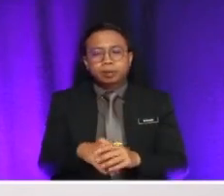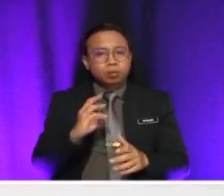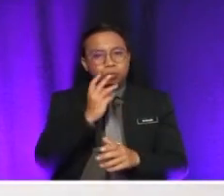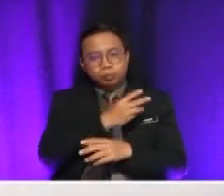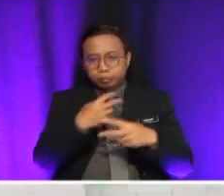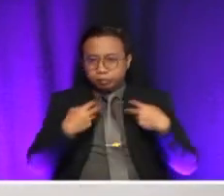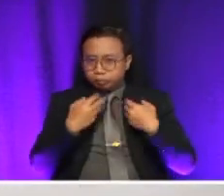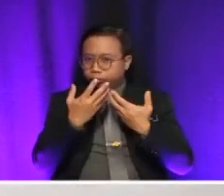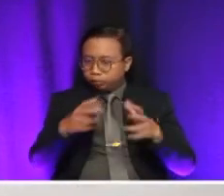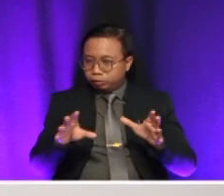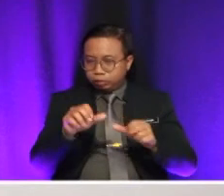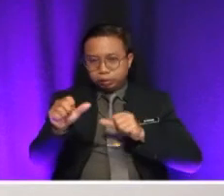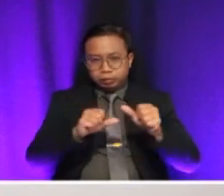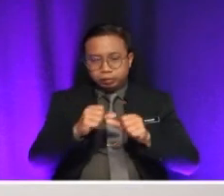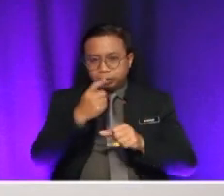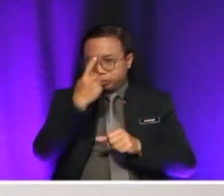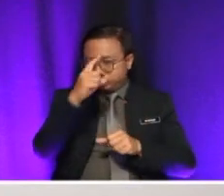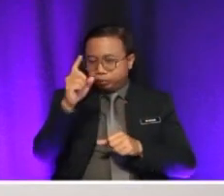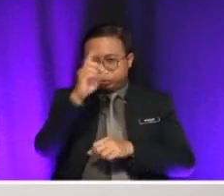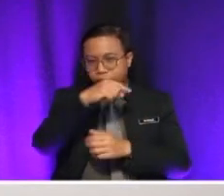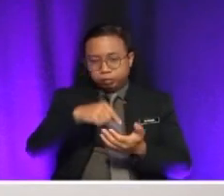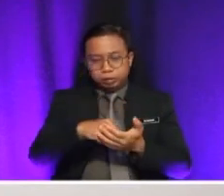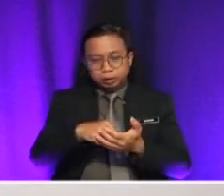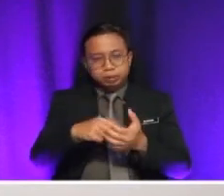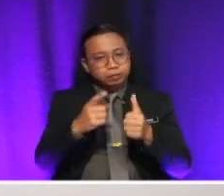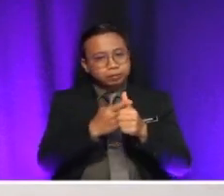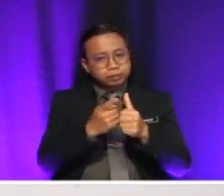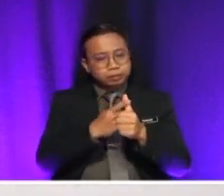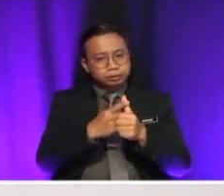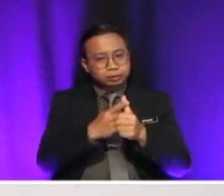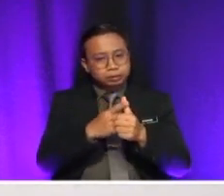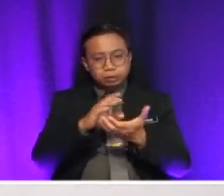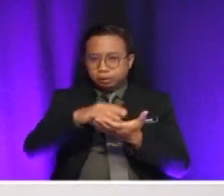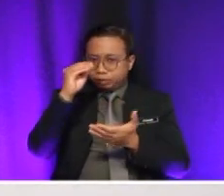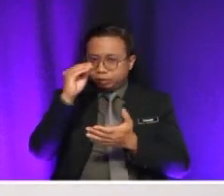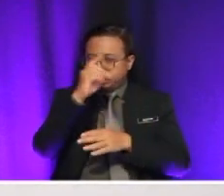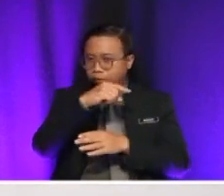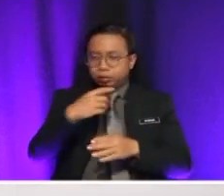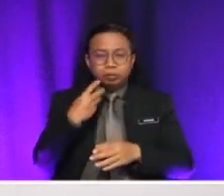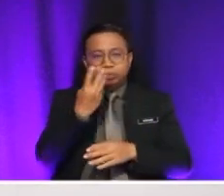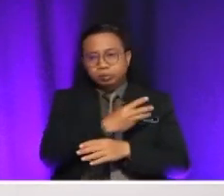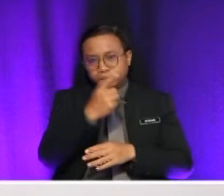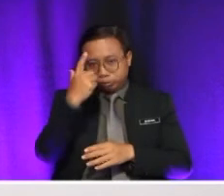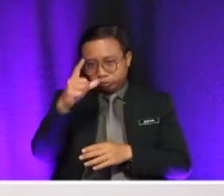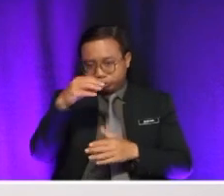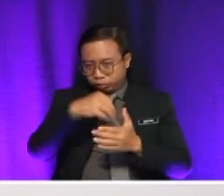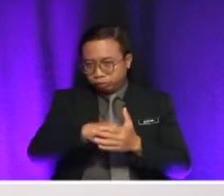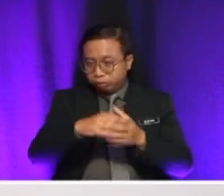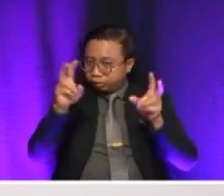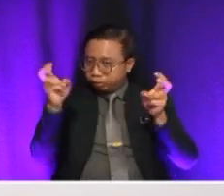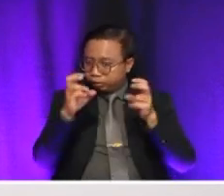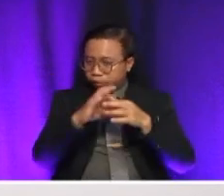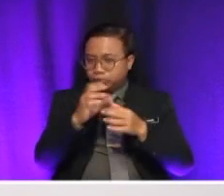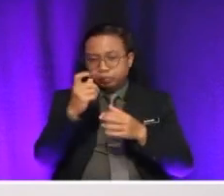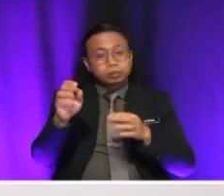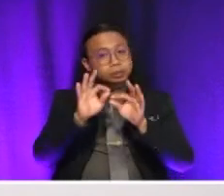have done this activity for today. All right. So in the first segment of our lesson today, we looked generally into the title of the